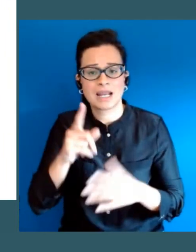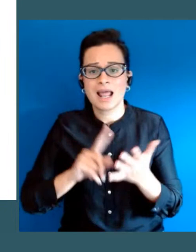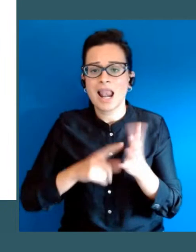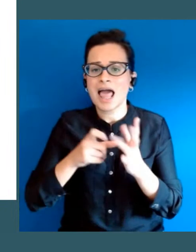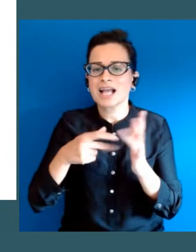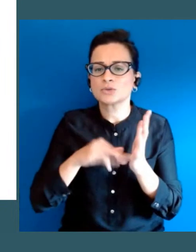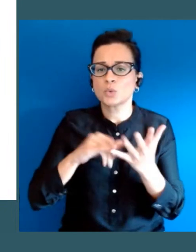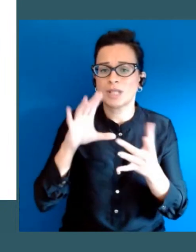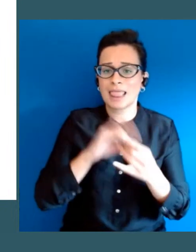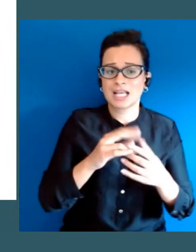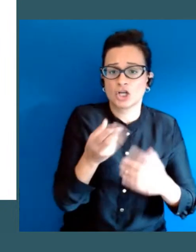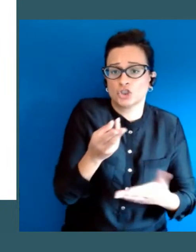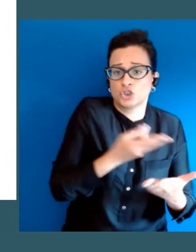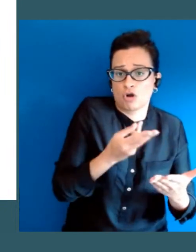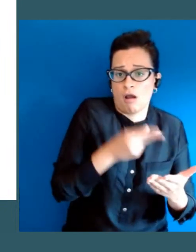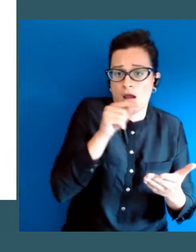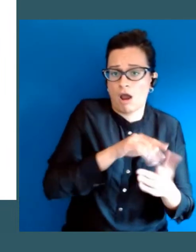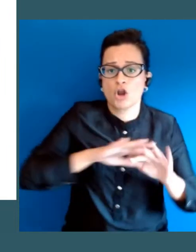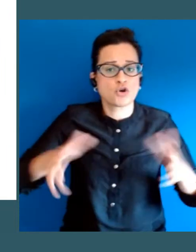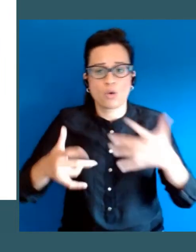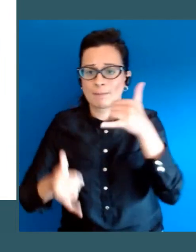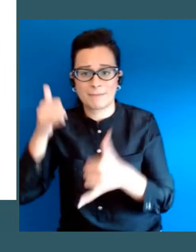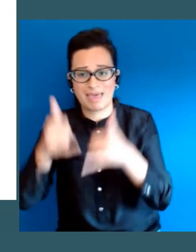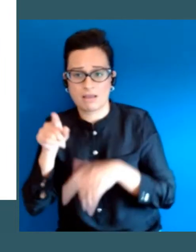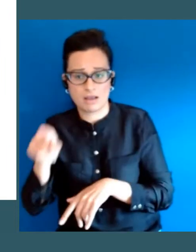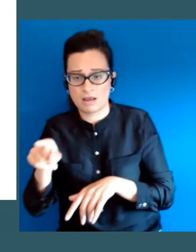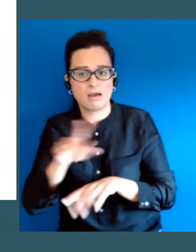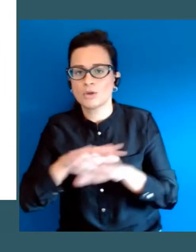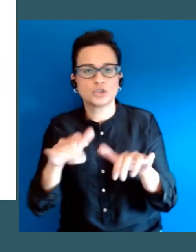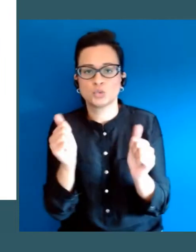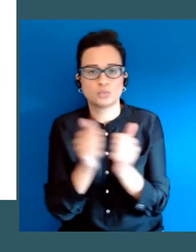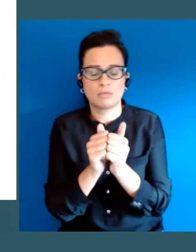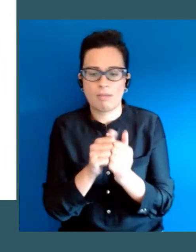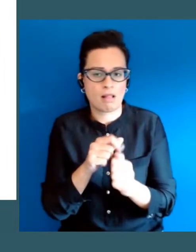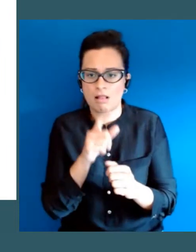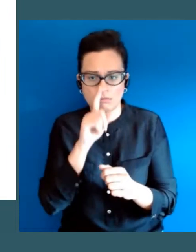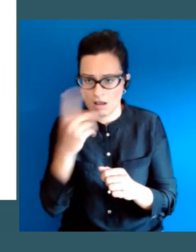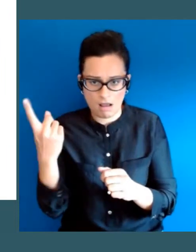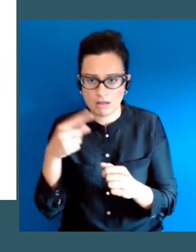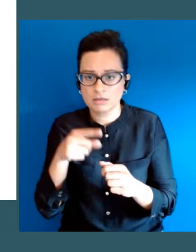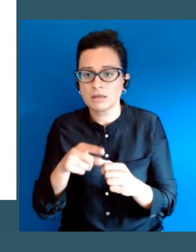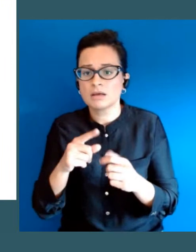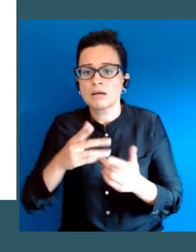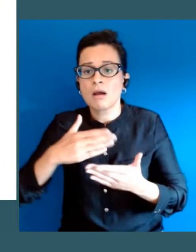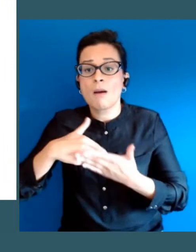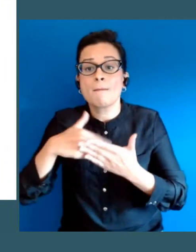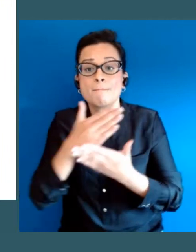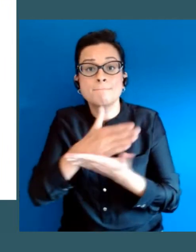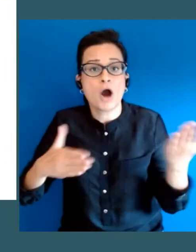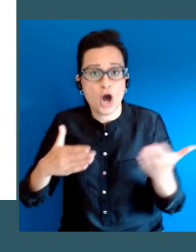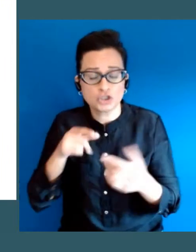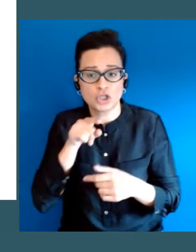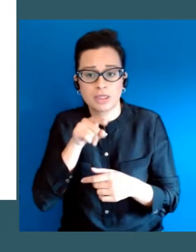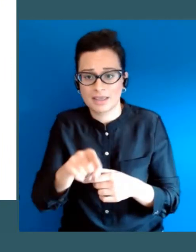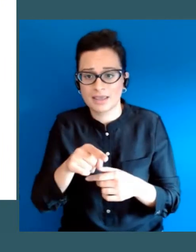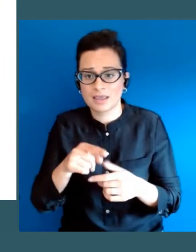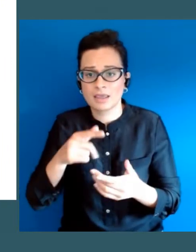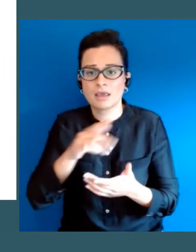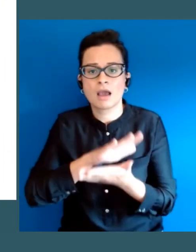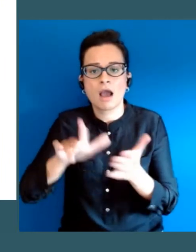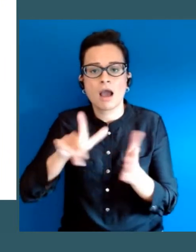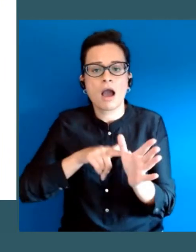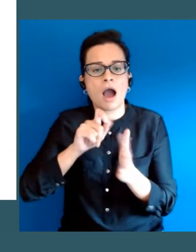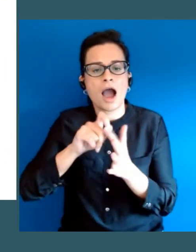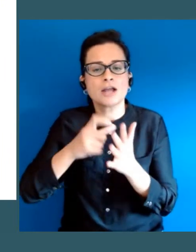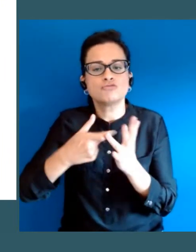milk protein. So that again would not be suitable. We then have partially hydrolyzed formula. So this is where the protein is broken down